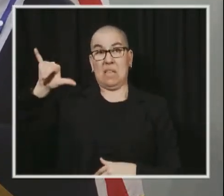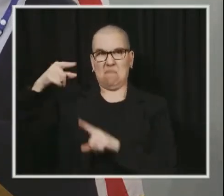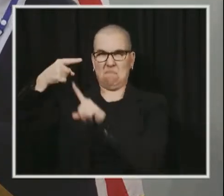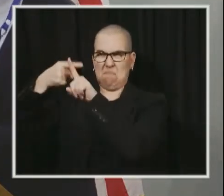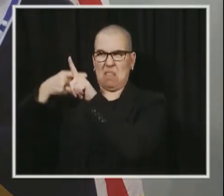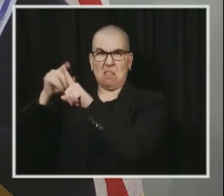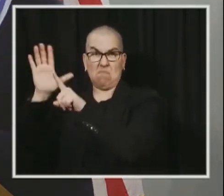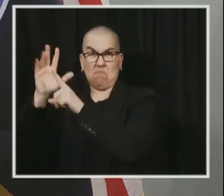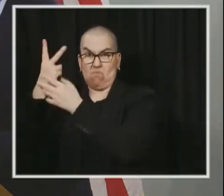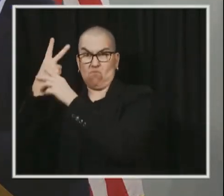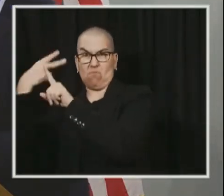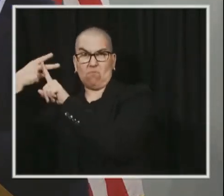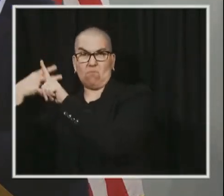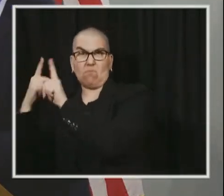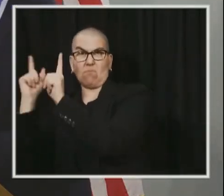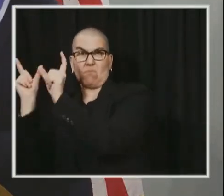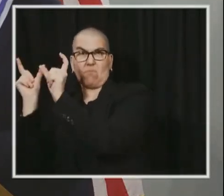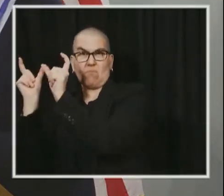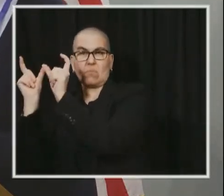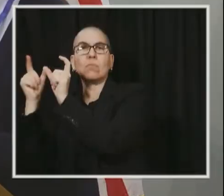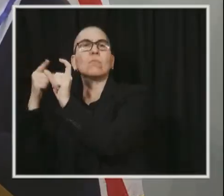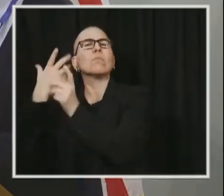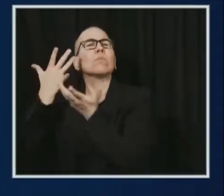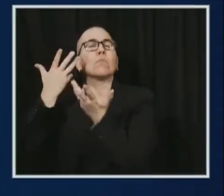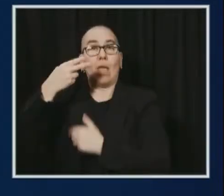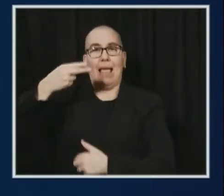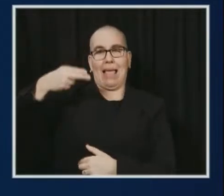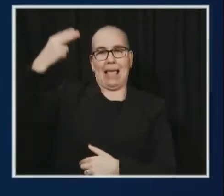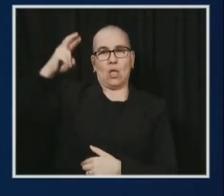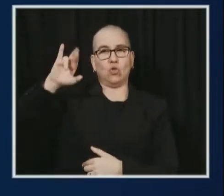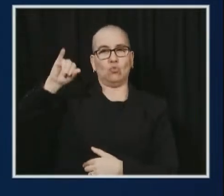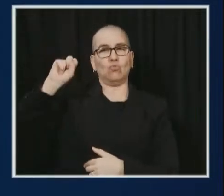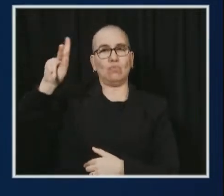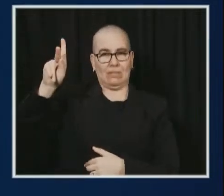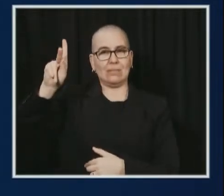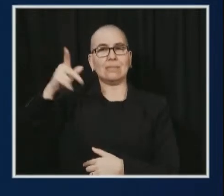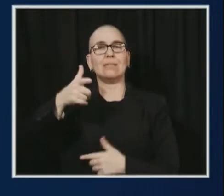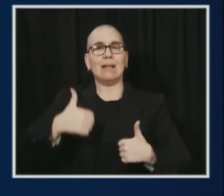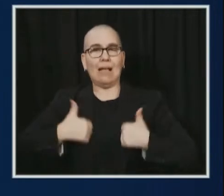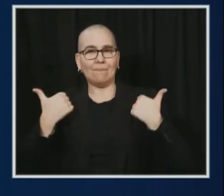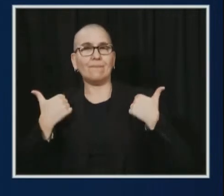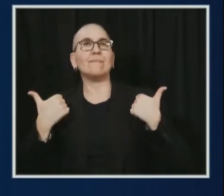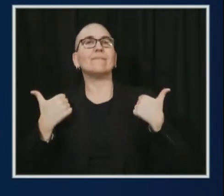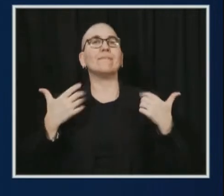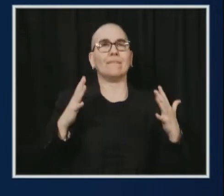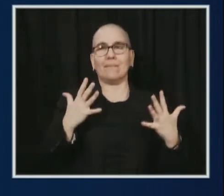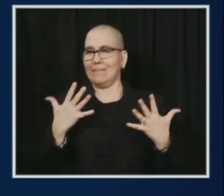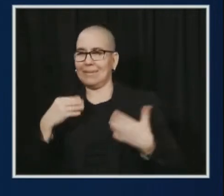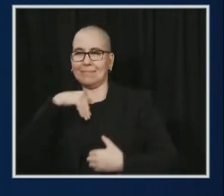conditions, so a slightly broader set of conditions, and this will be age-based. So